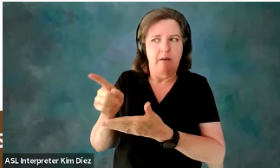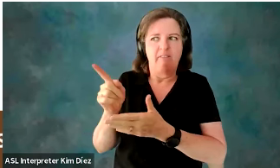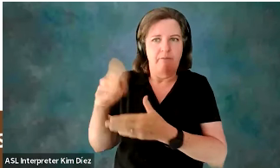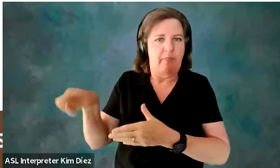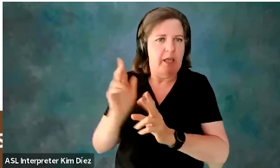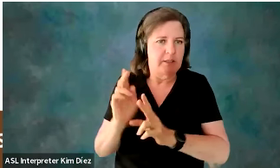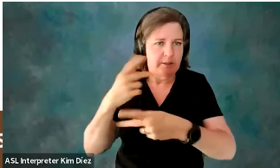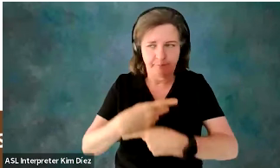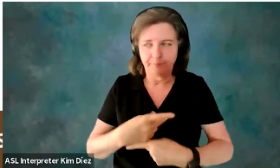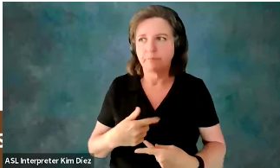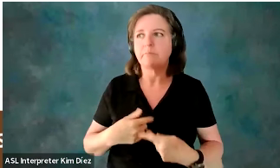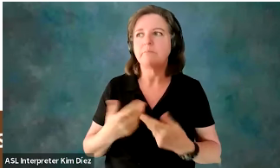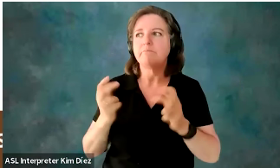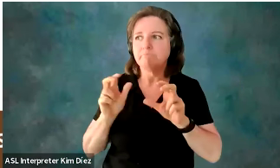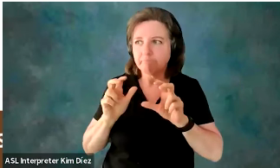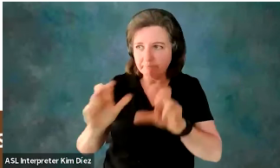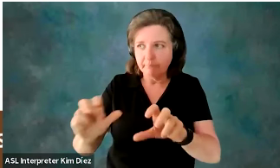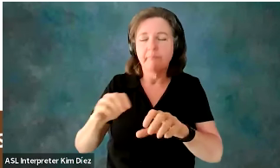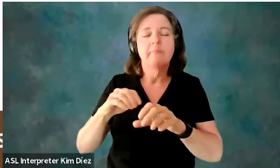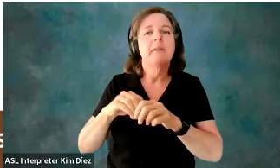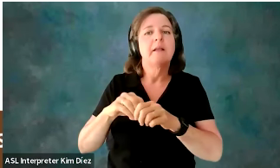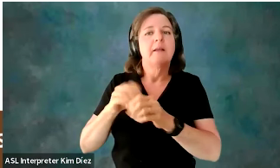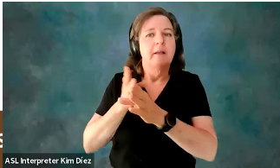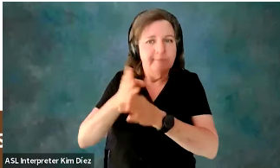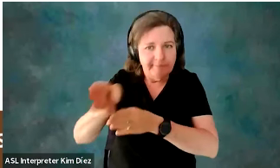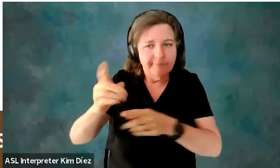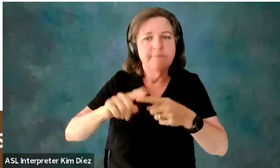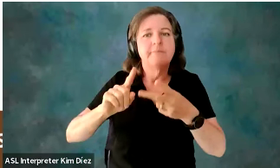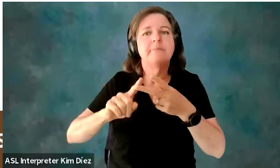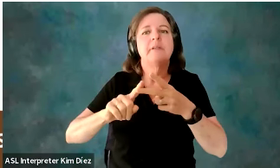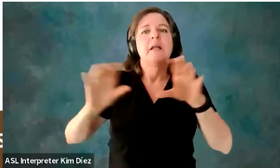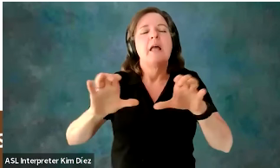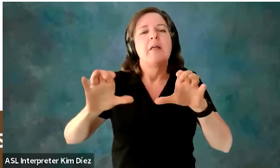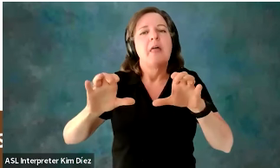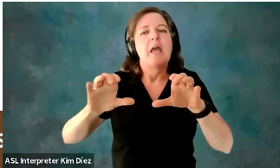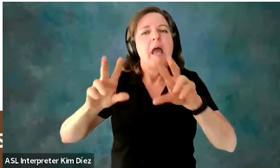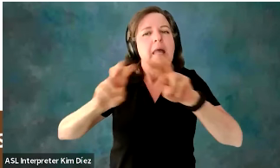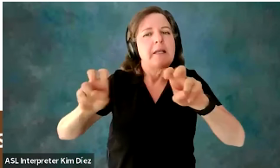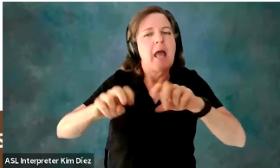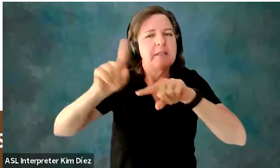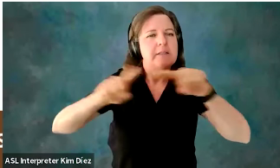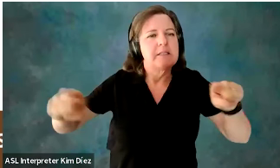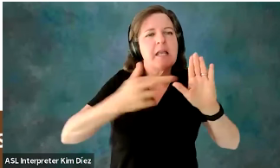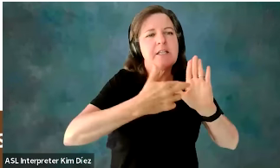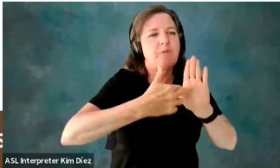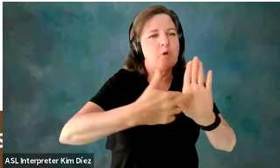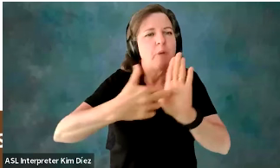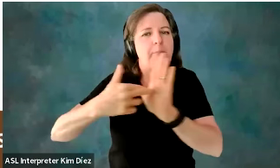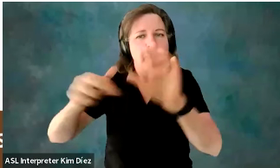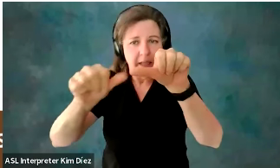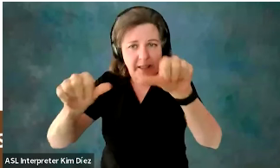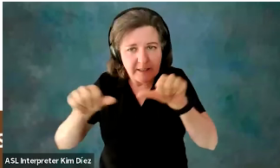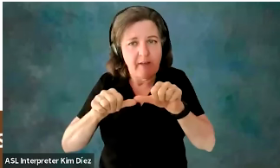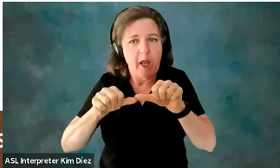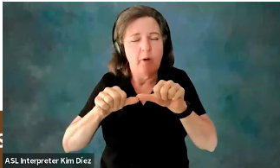have field investigations of the representative areas. We have lab testing. With that, we create